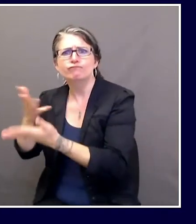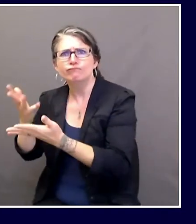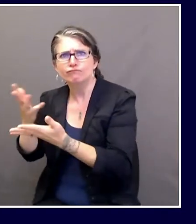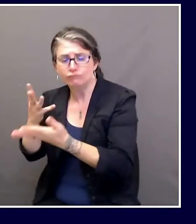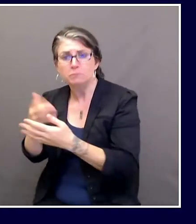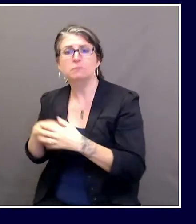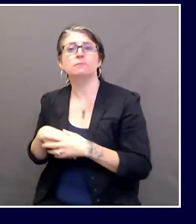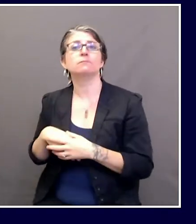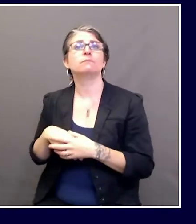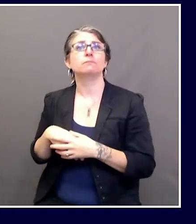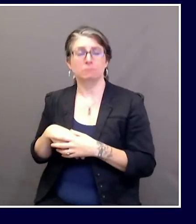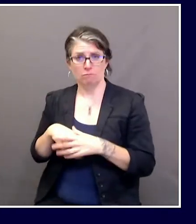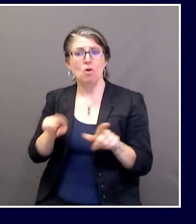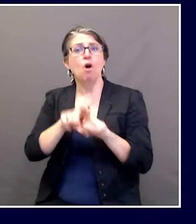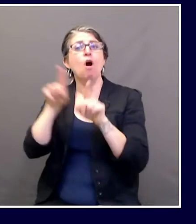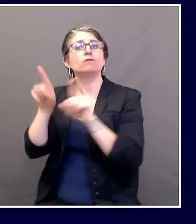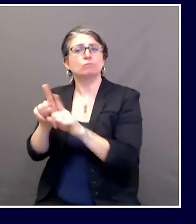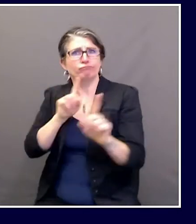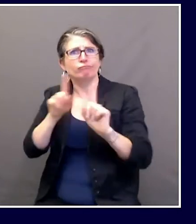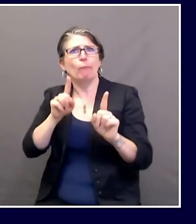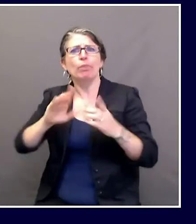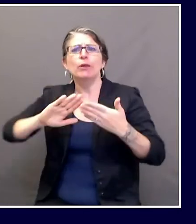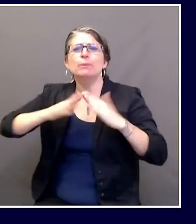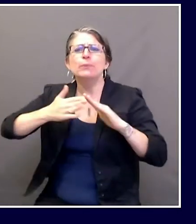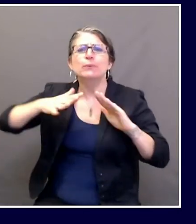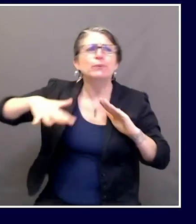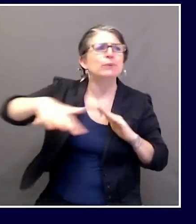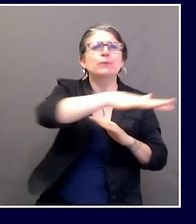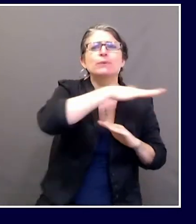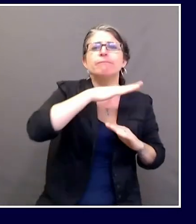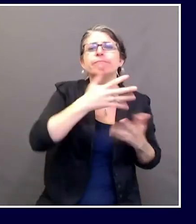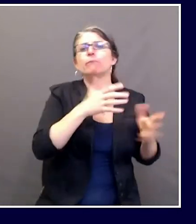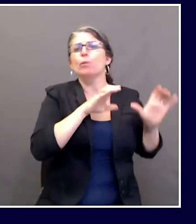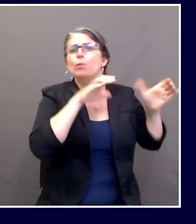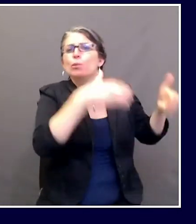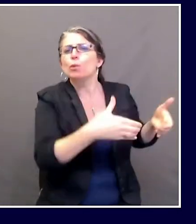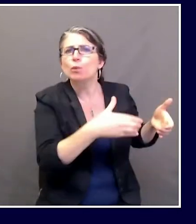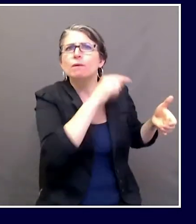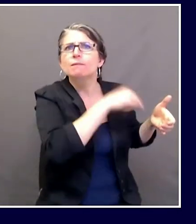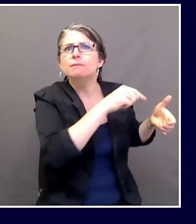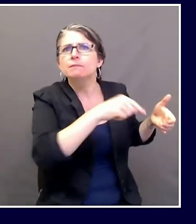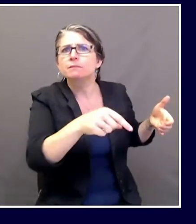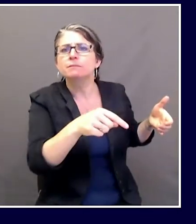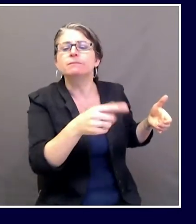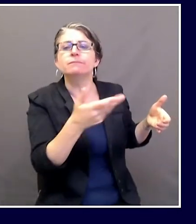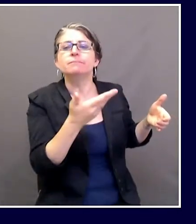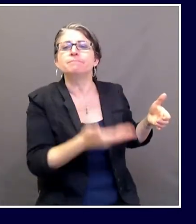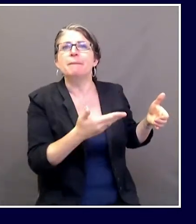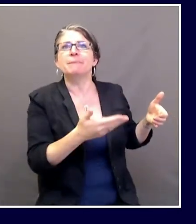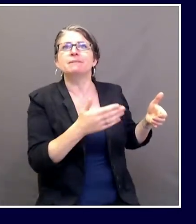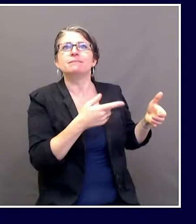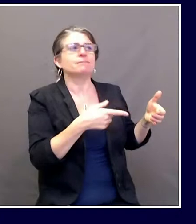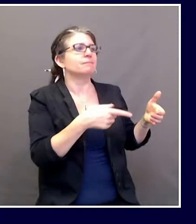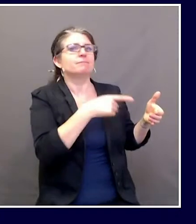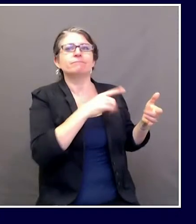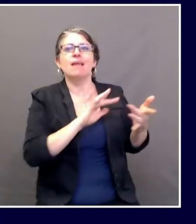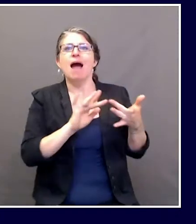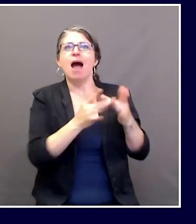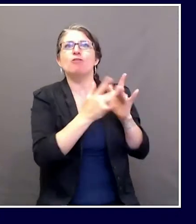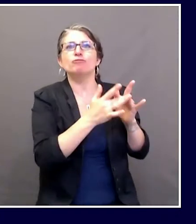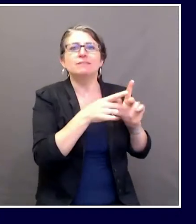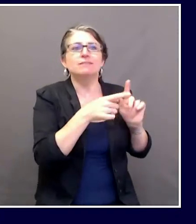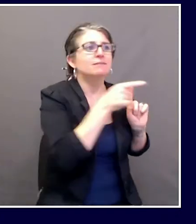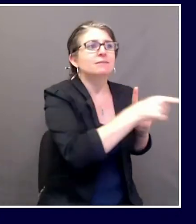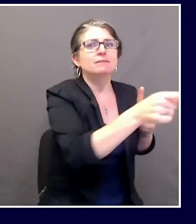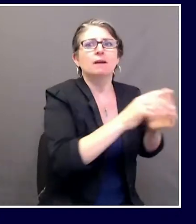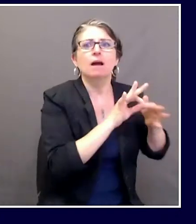who are experiencing homelessness, to make getting a COVID shot as easy as possible. We're also adjusting the hours in Portland